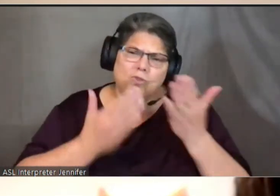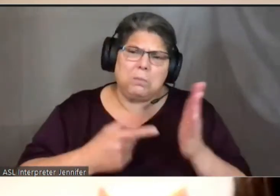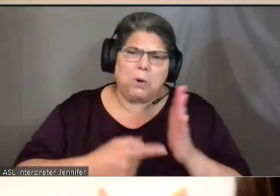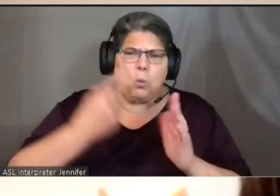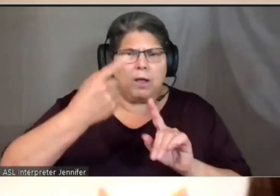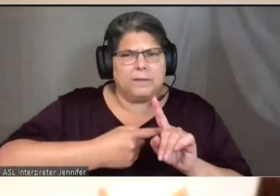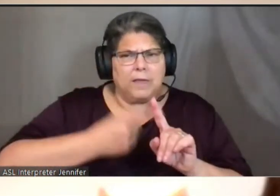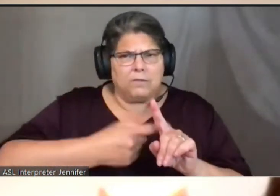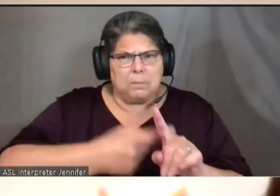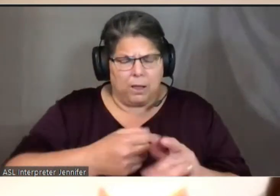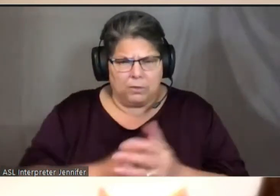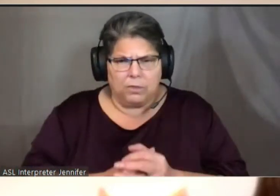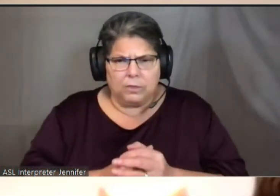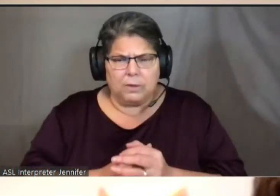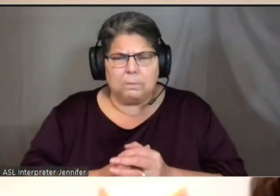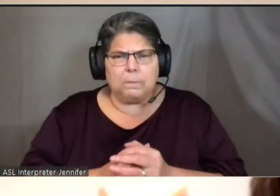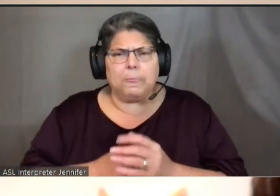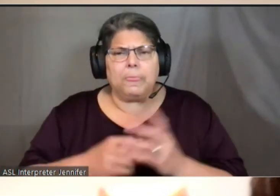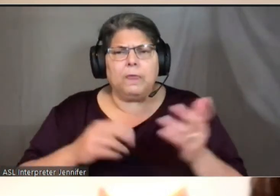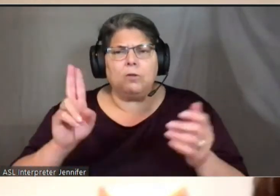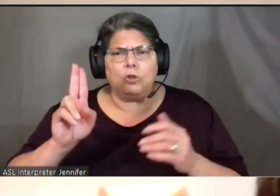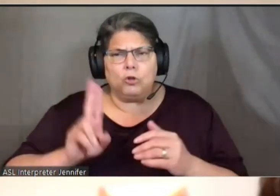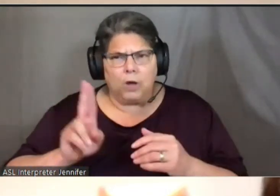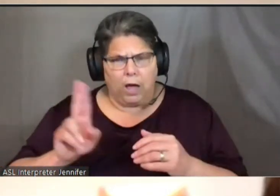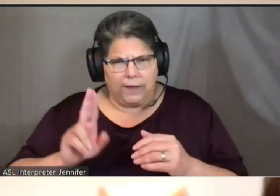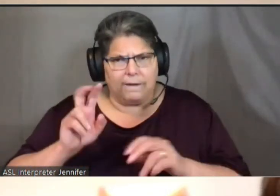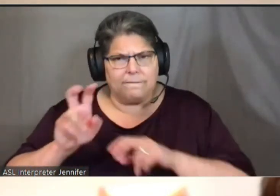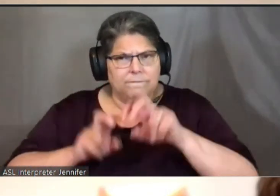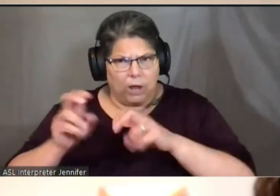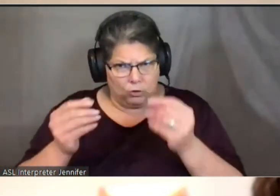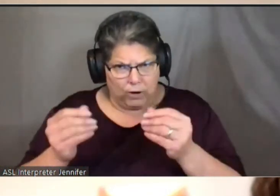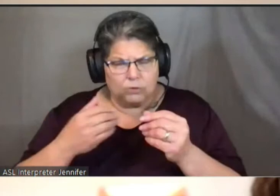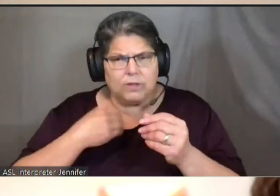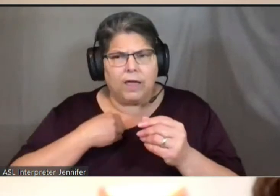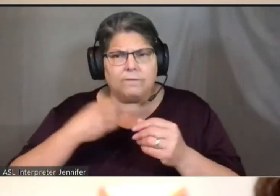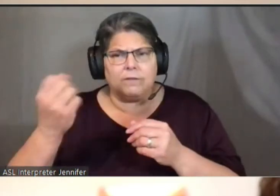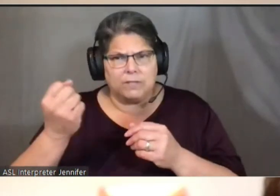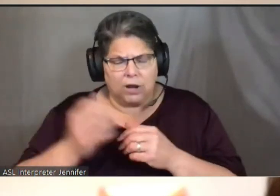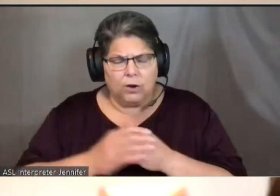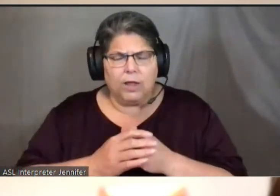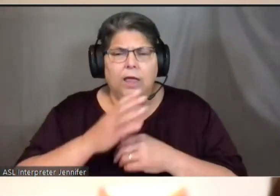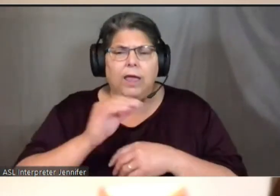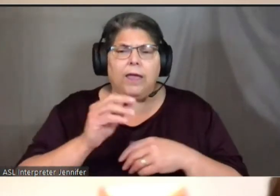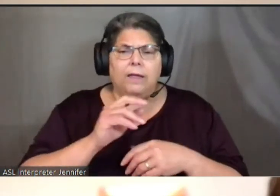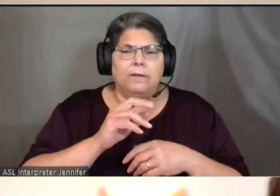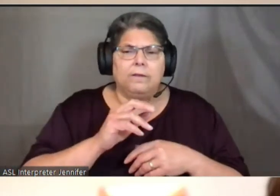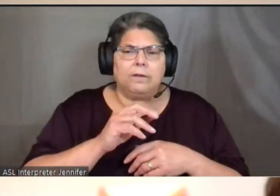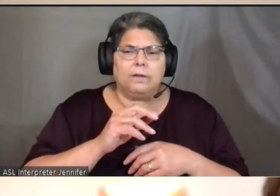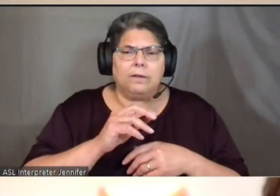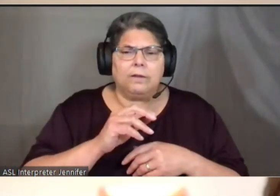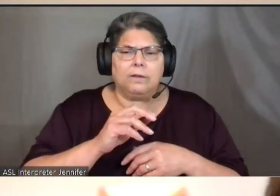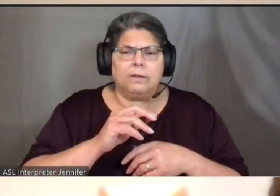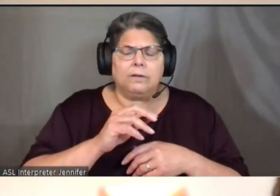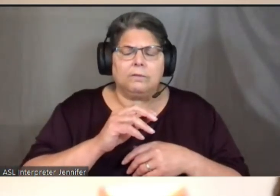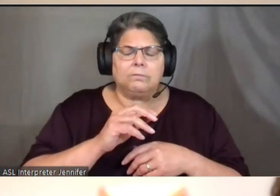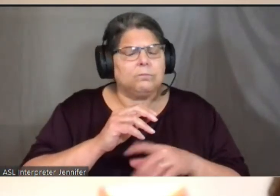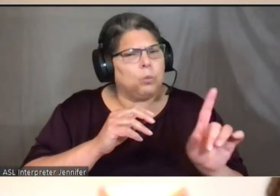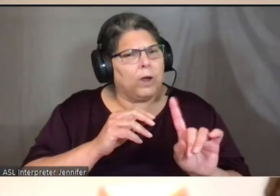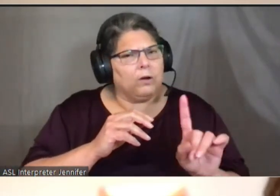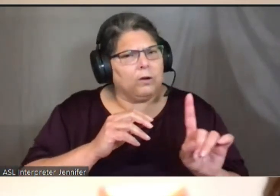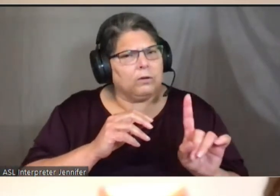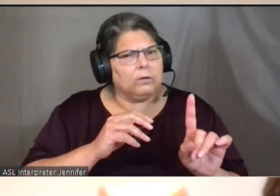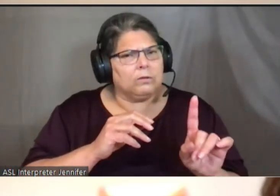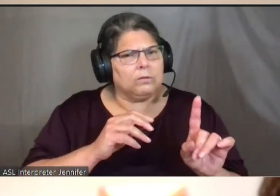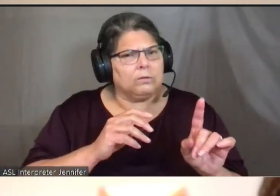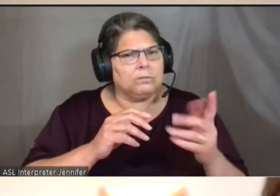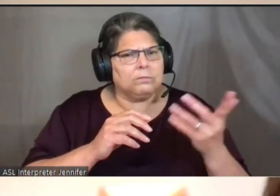through Thursday from 9 to 5 p.m. and Fort Bragg Veterans Hall is available every Tuesday from 9 to 5.